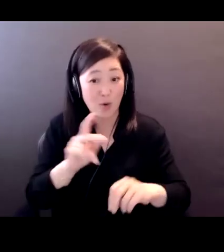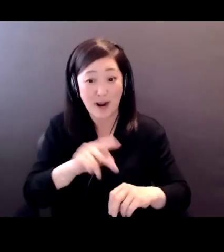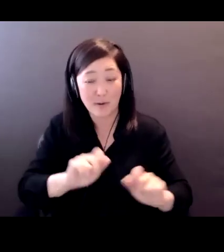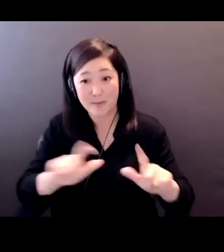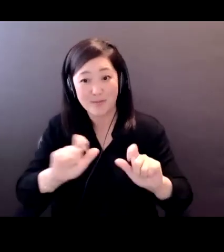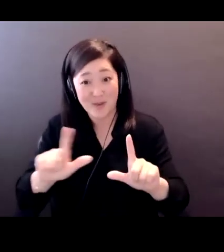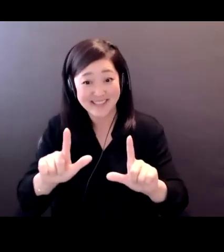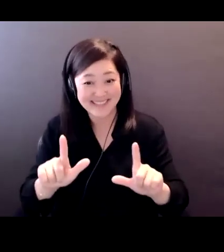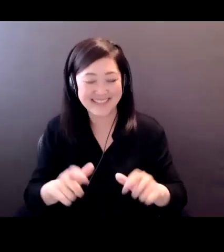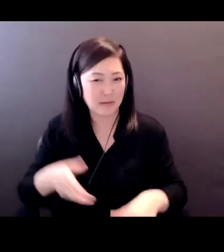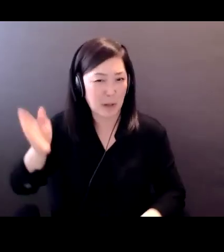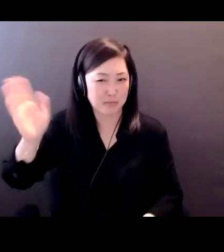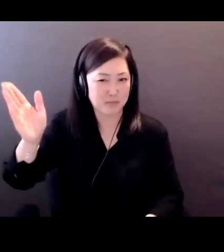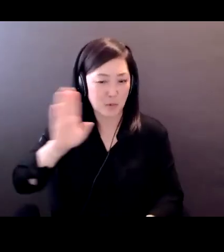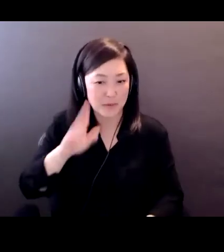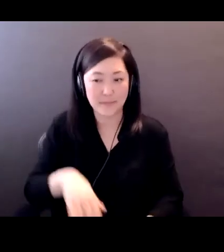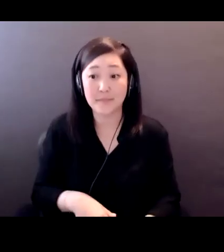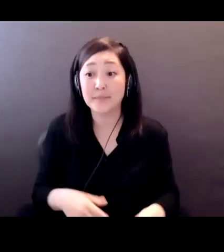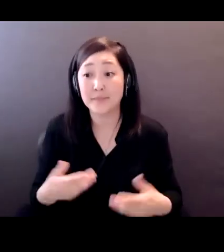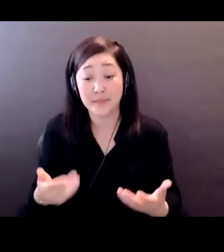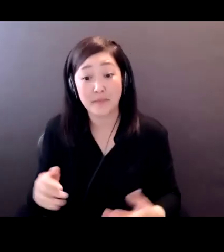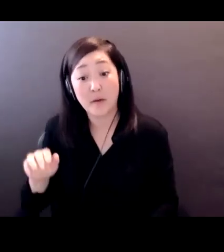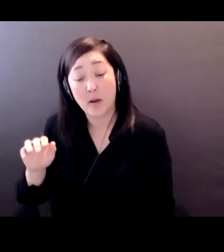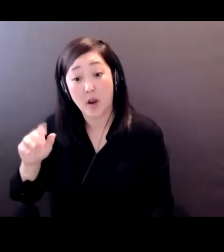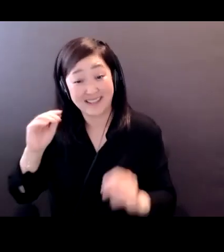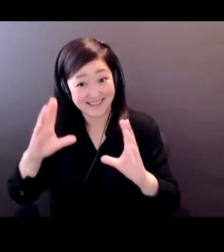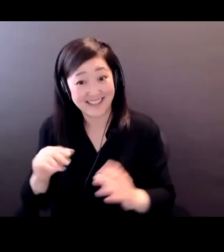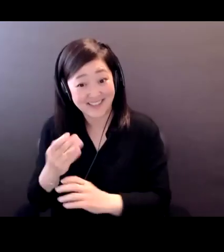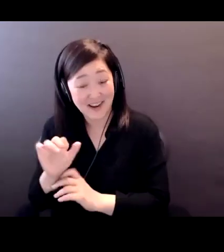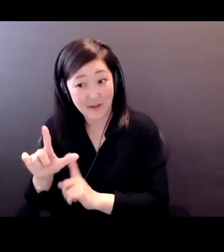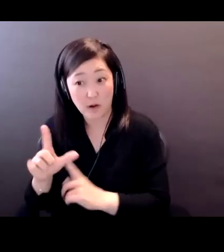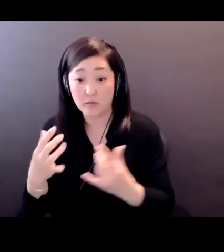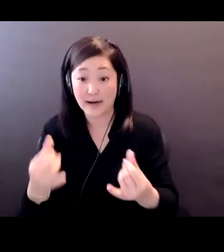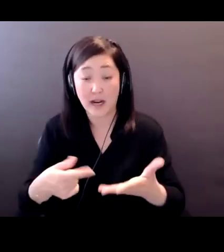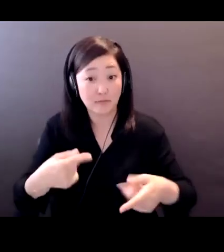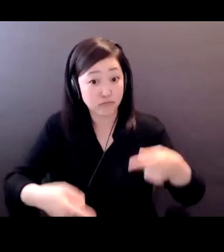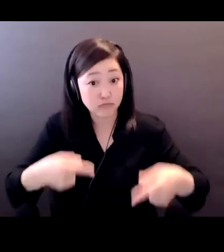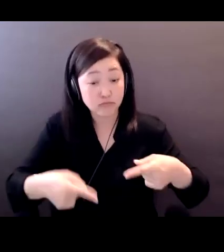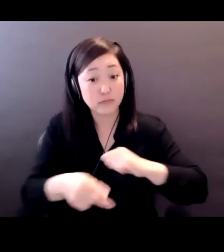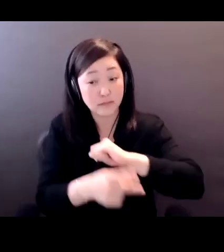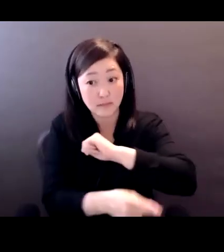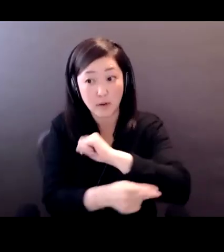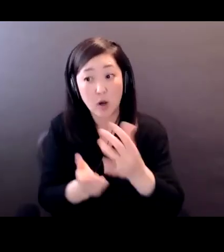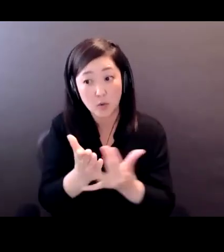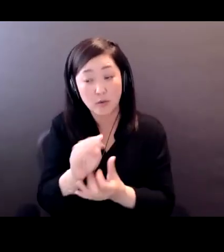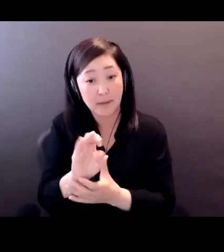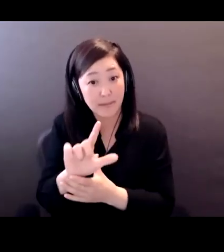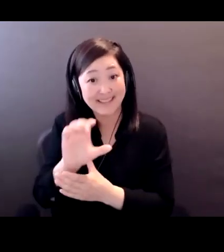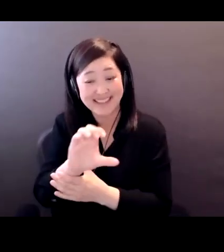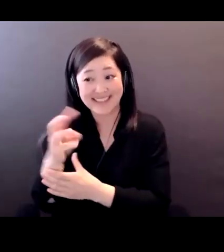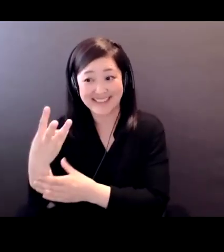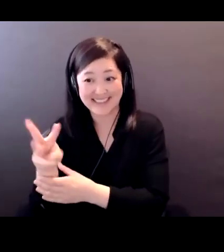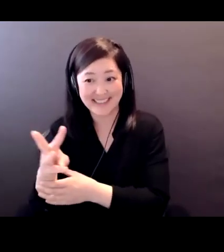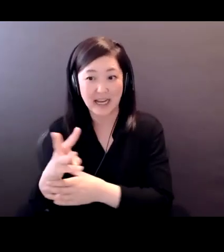So as we heard from Professor Hall, this issue is now being debated in Parliament through Bill C-16, the